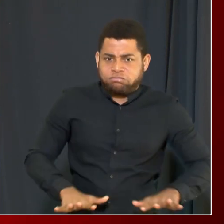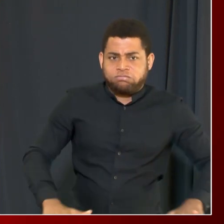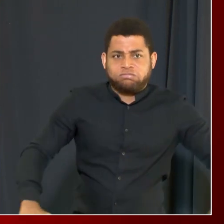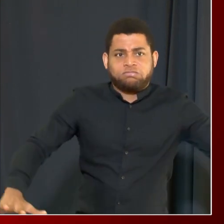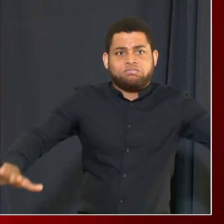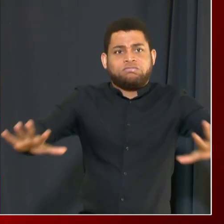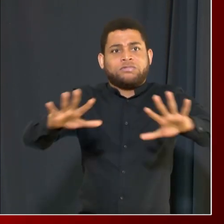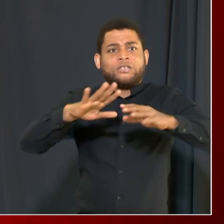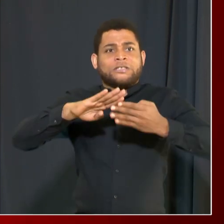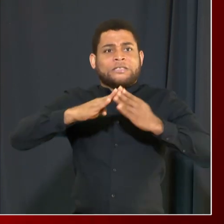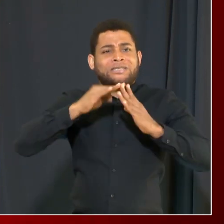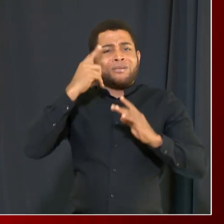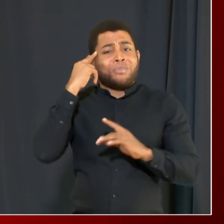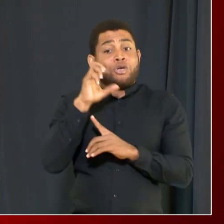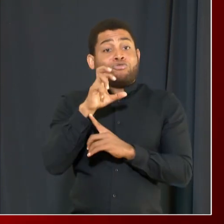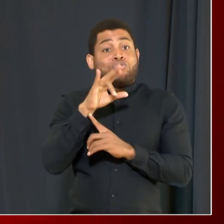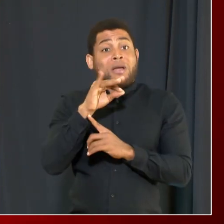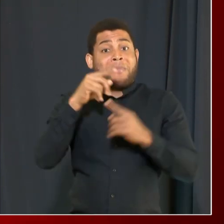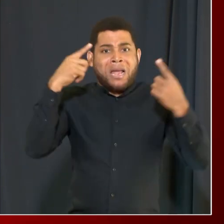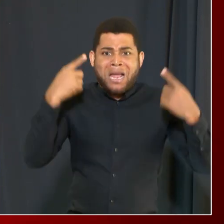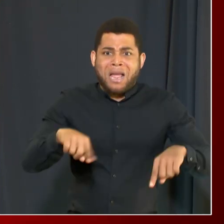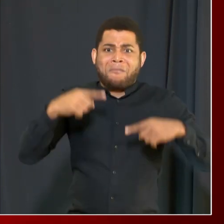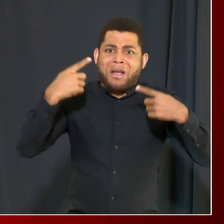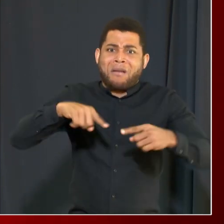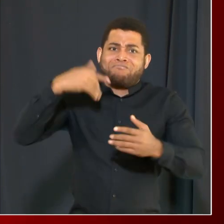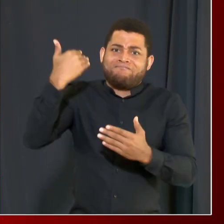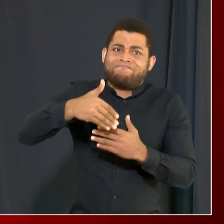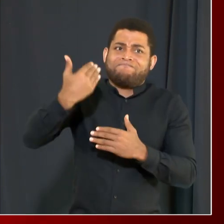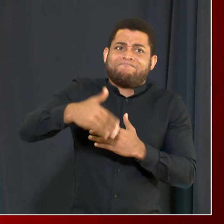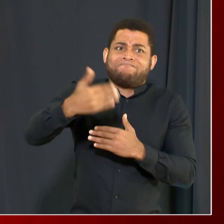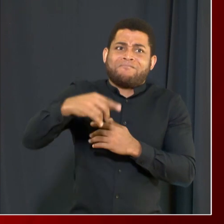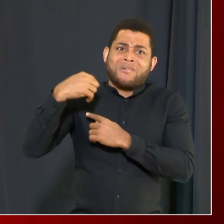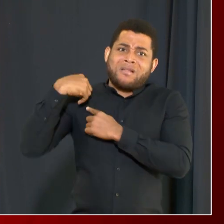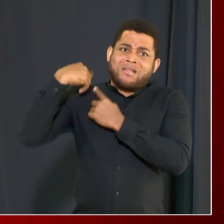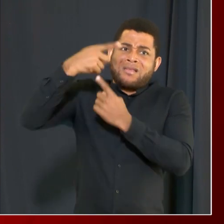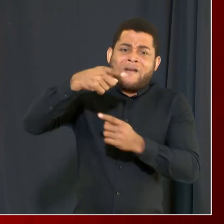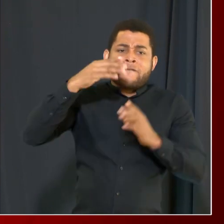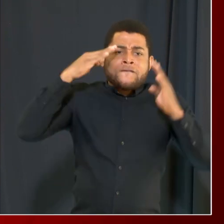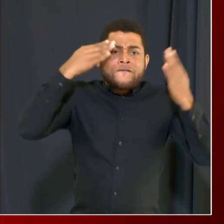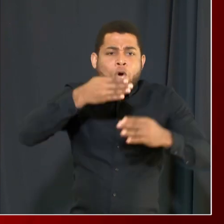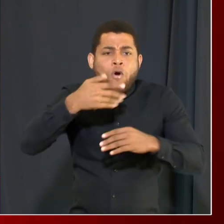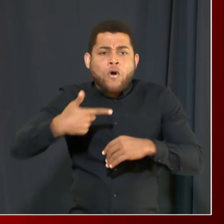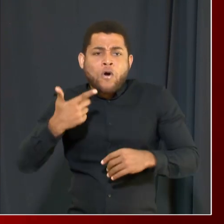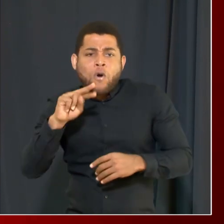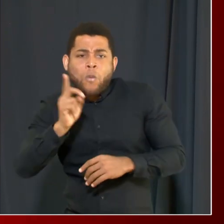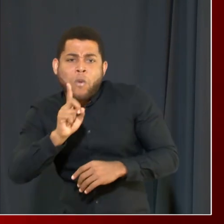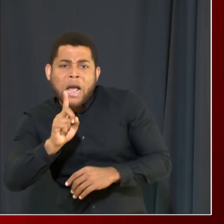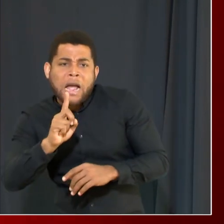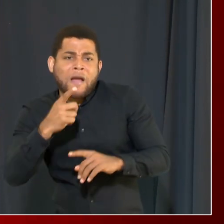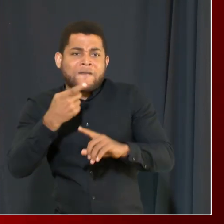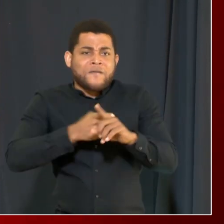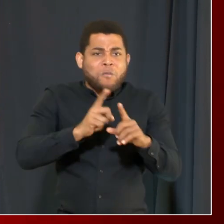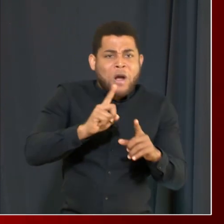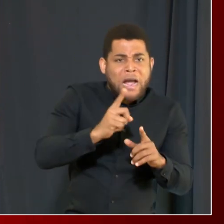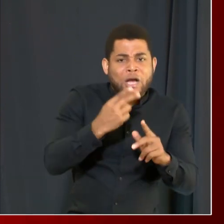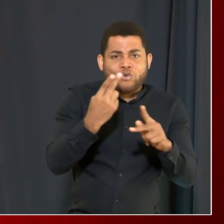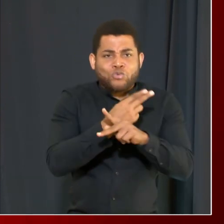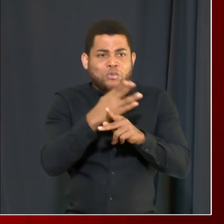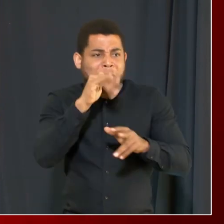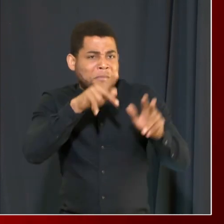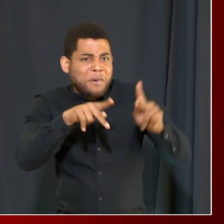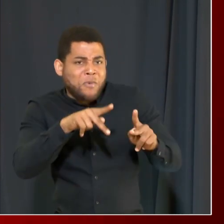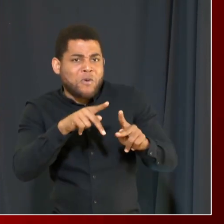trends. And so we're looking at focusing on where the guns are coming from, how they're being used by our criminal element, and right now it's in that robbery